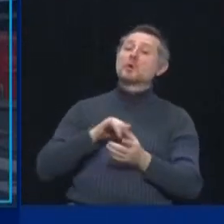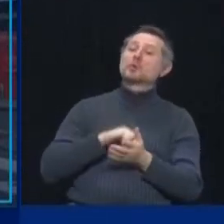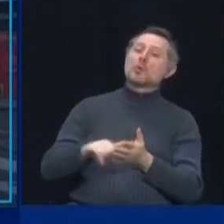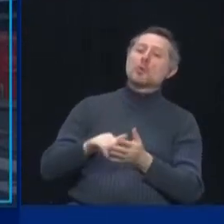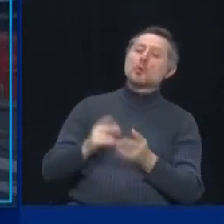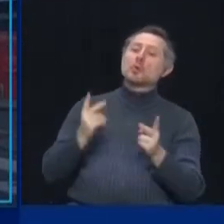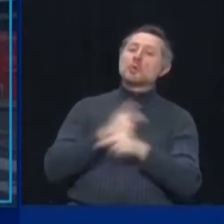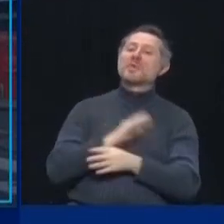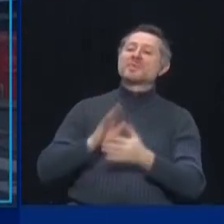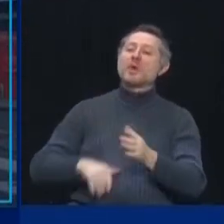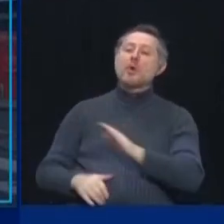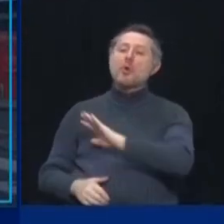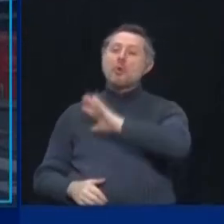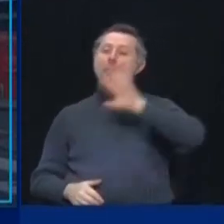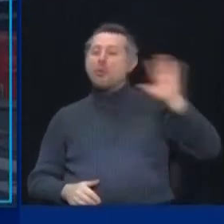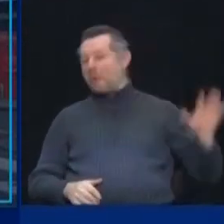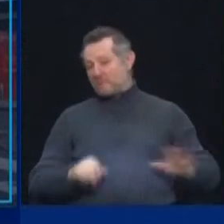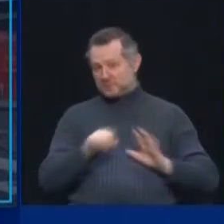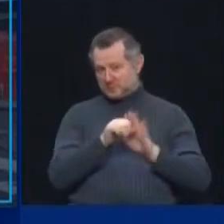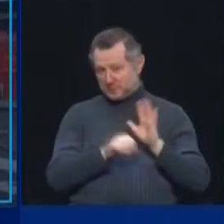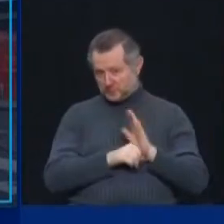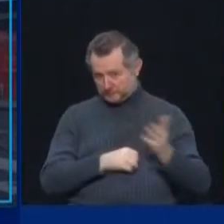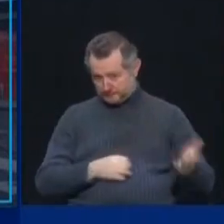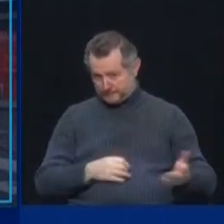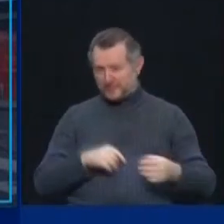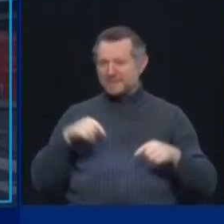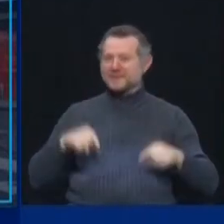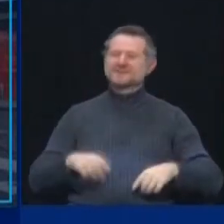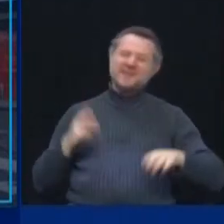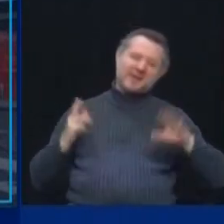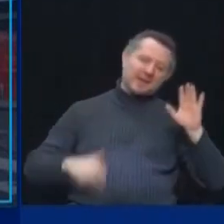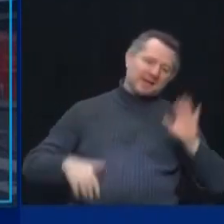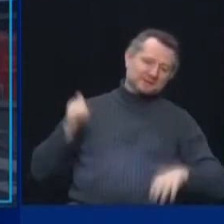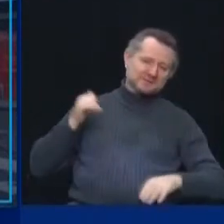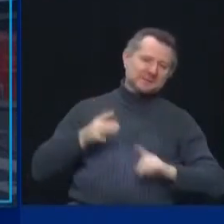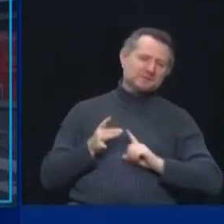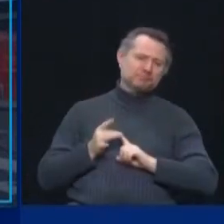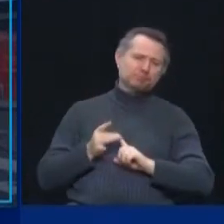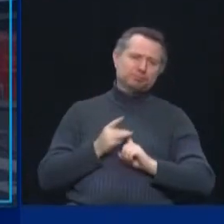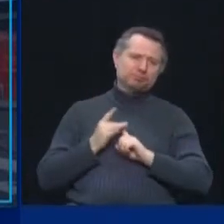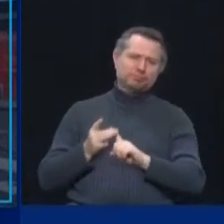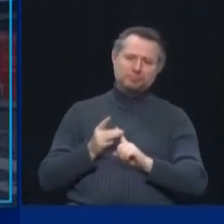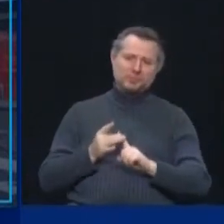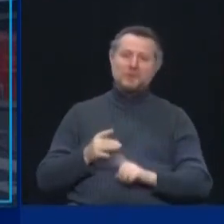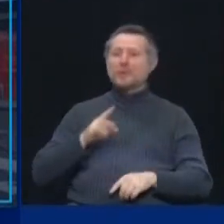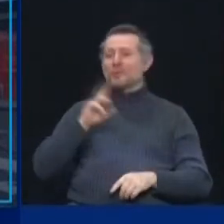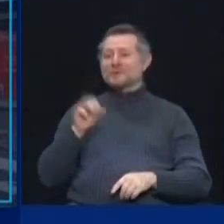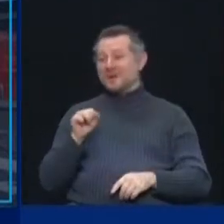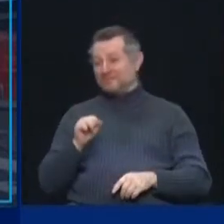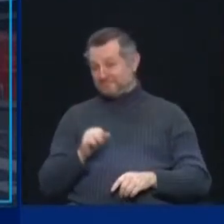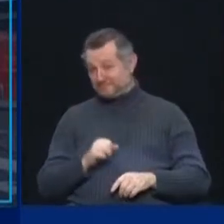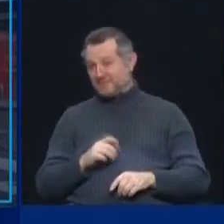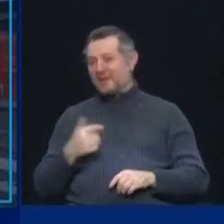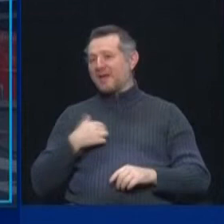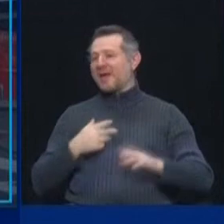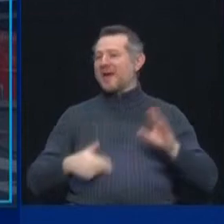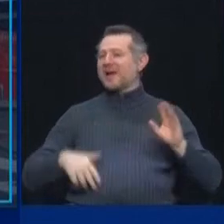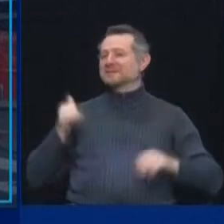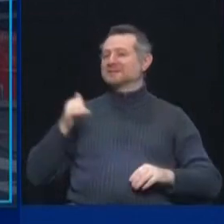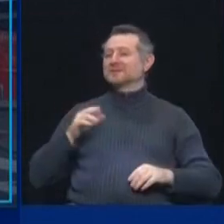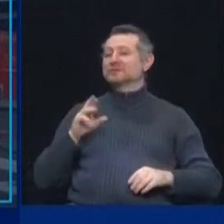in the nation. We had the highest infection rate in the United States of America. We had the highest infection